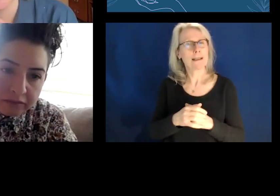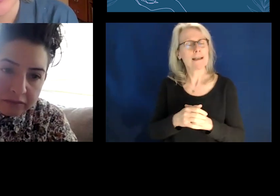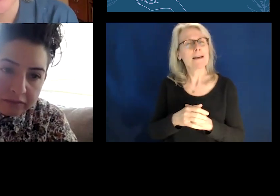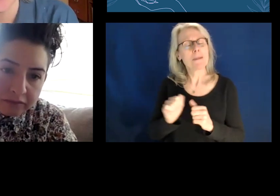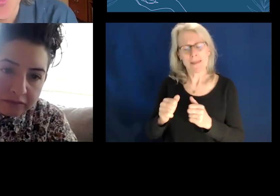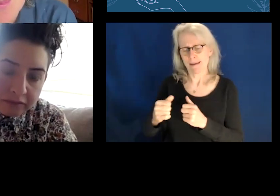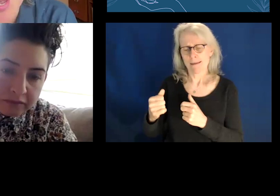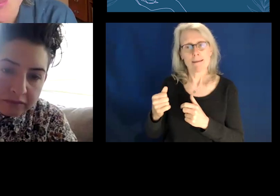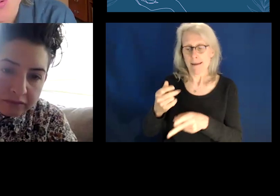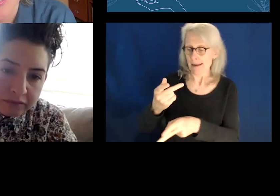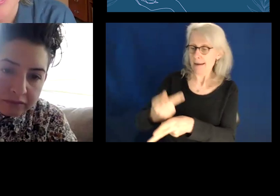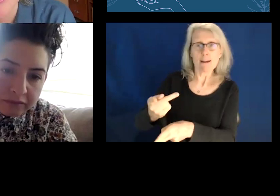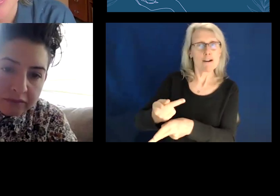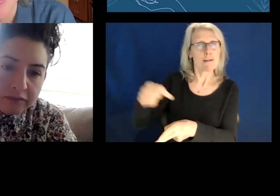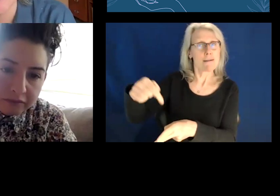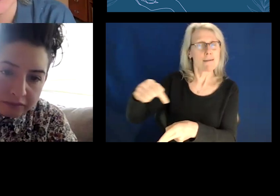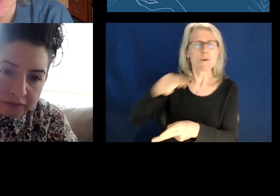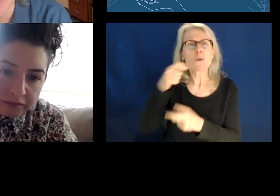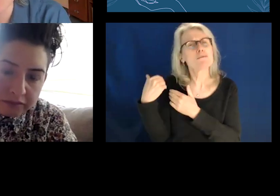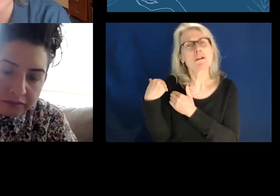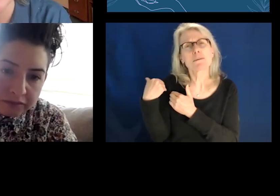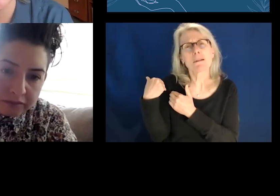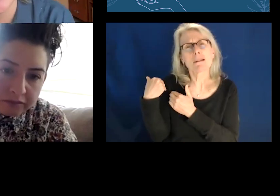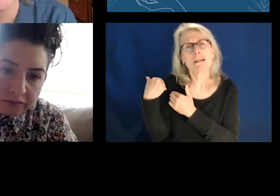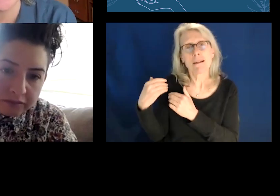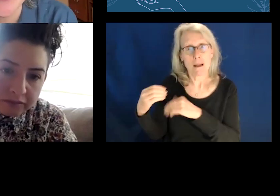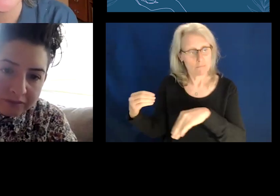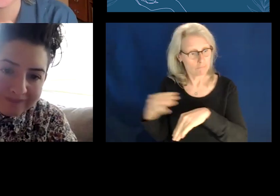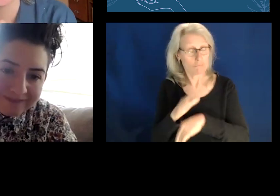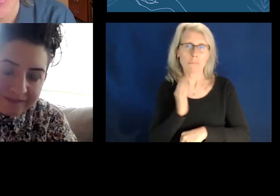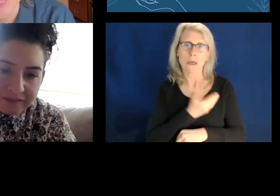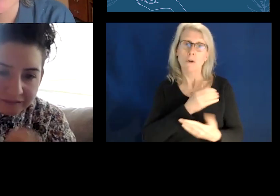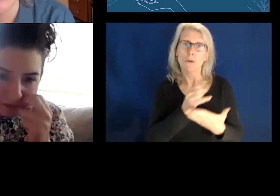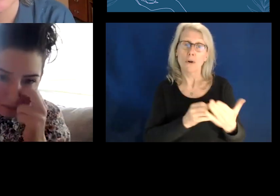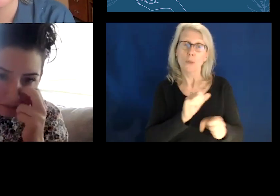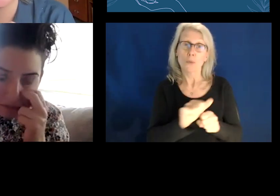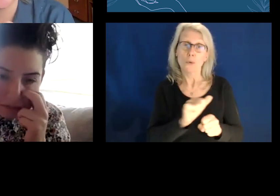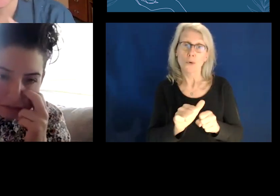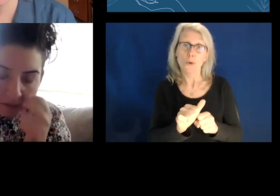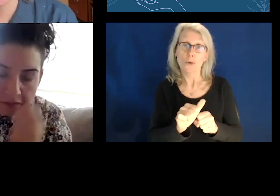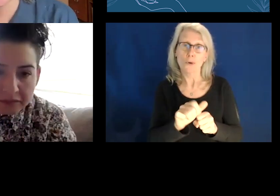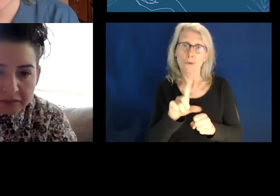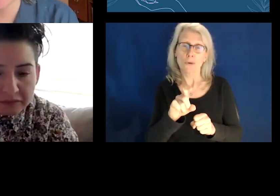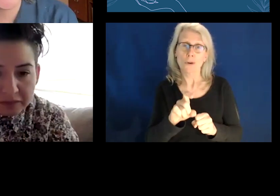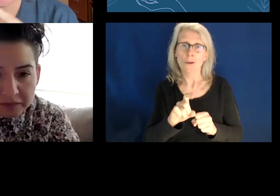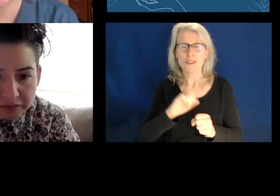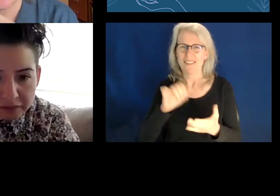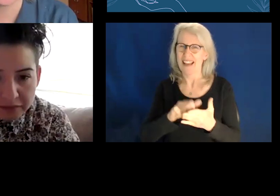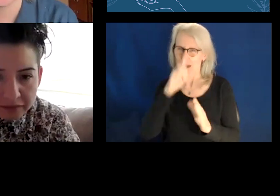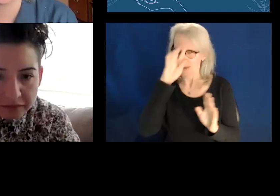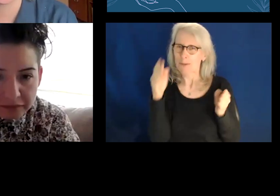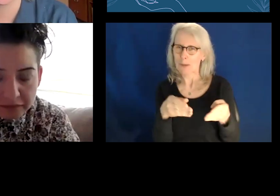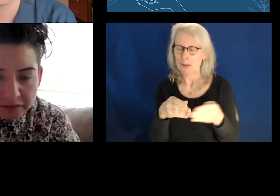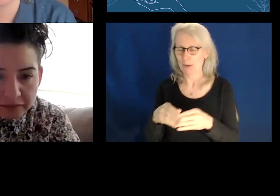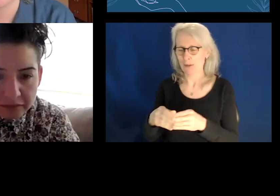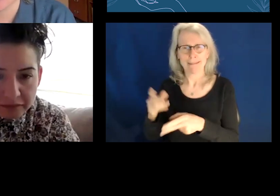has shifted our art making processes. And so I want the conversation to kind of focus on that, because I constantly have